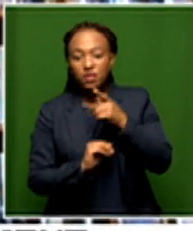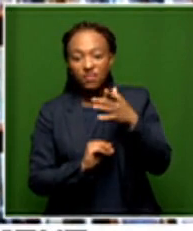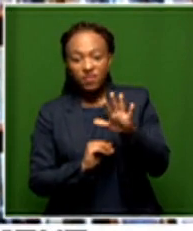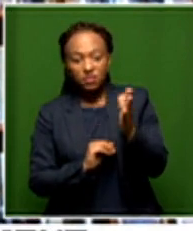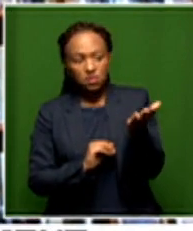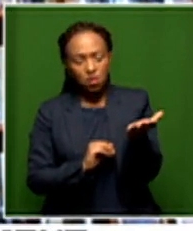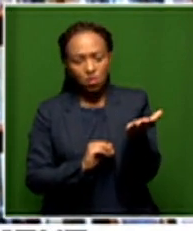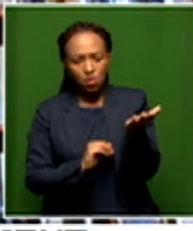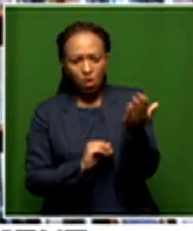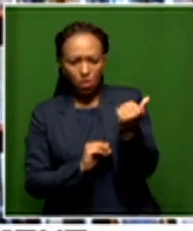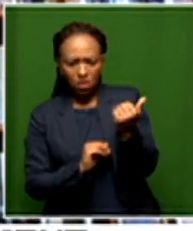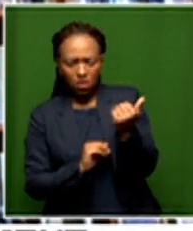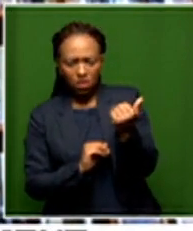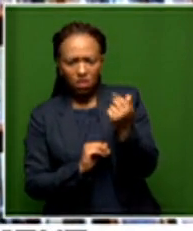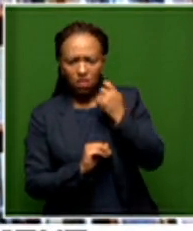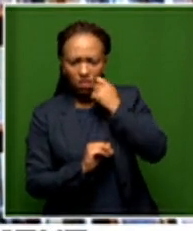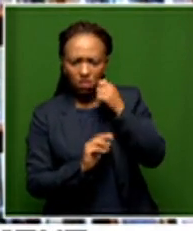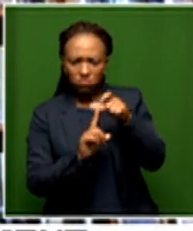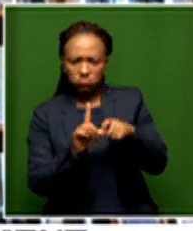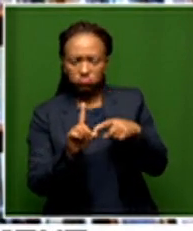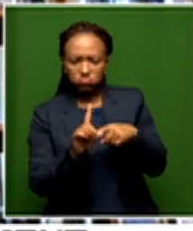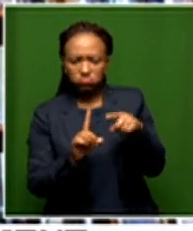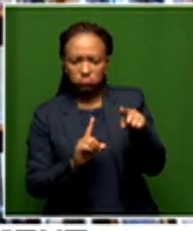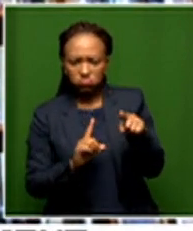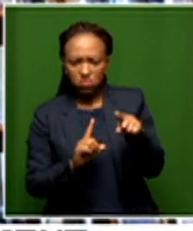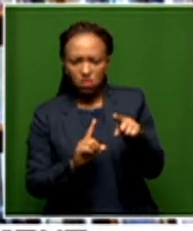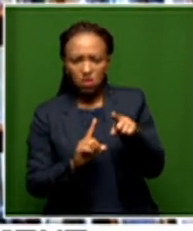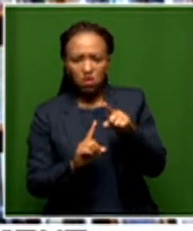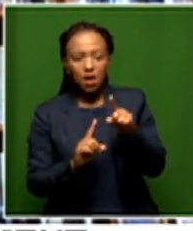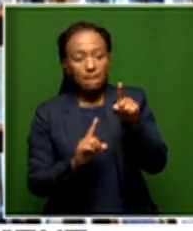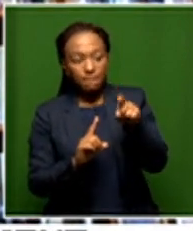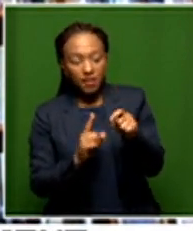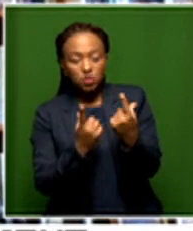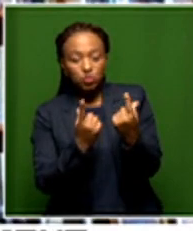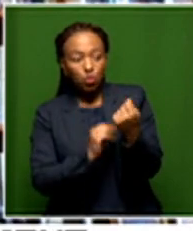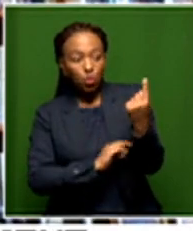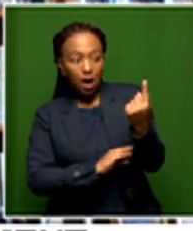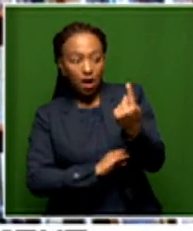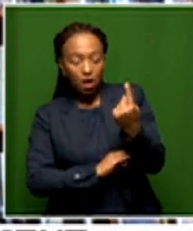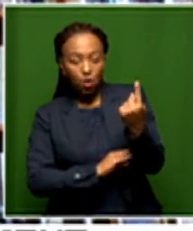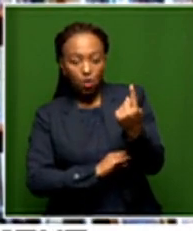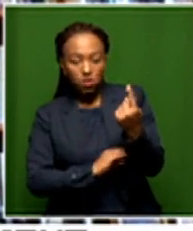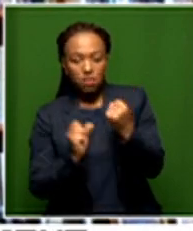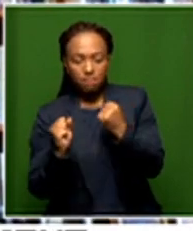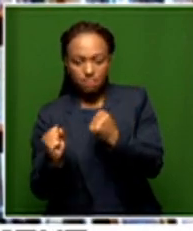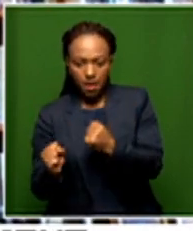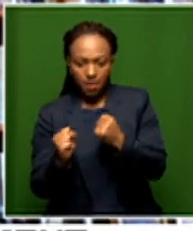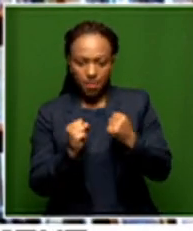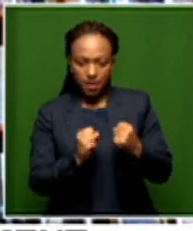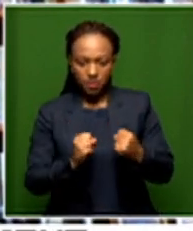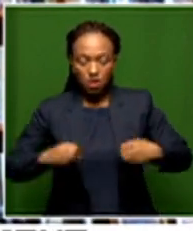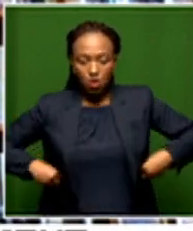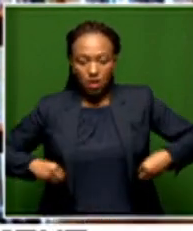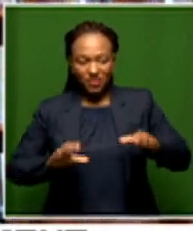to urgently establish a standalone, permanent anti-corruption